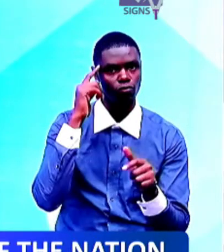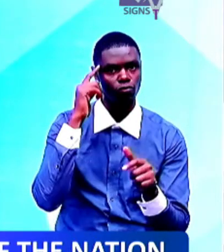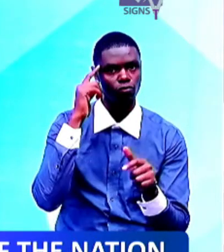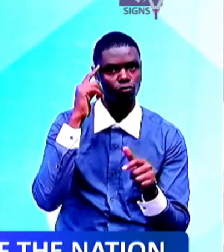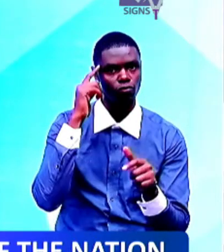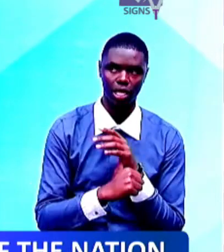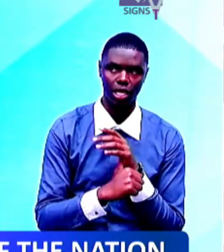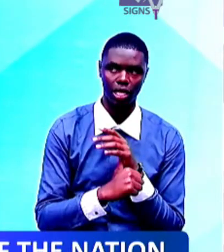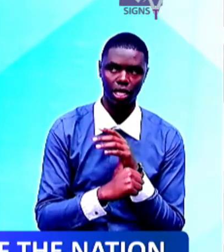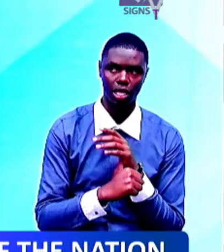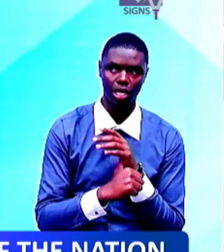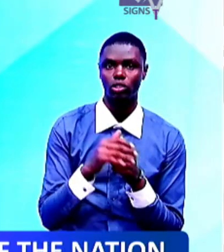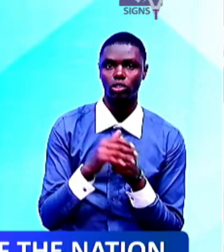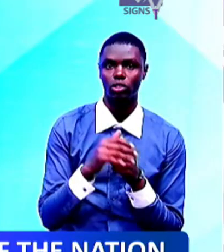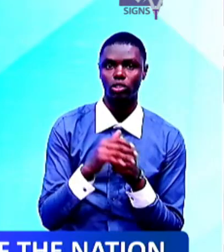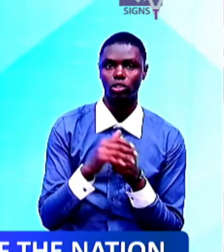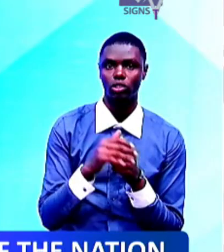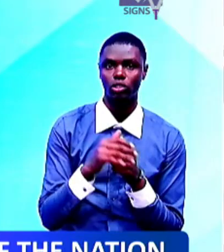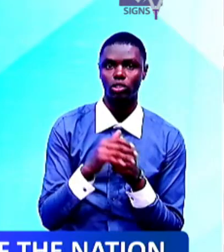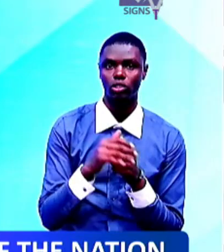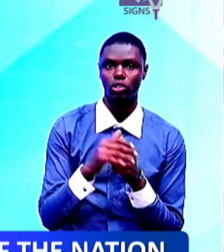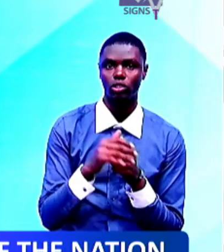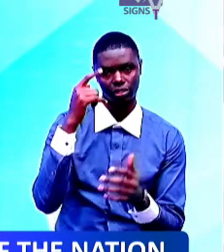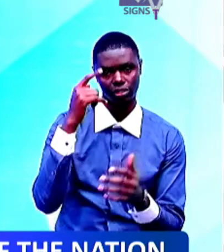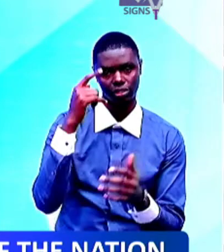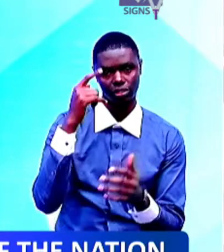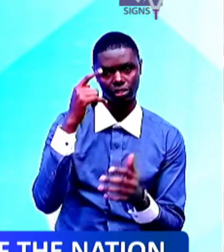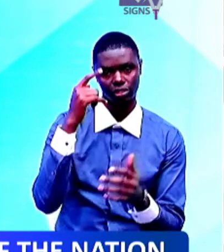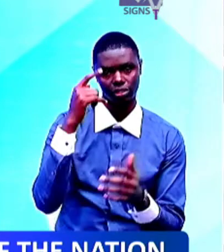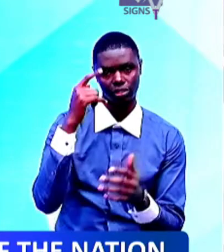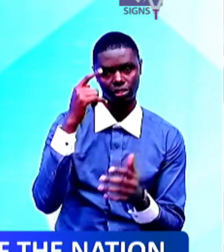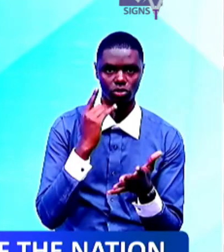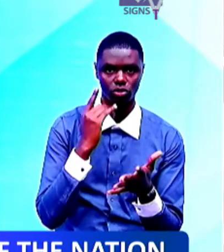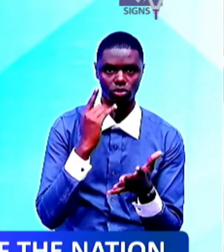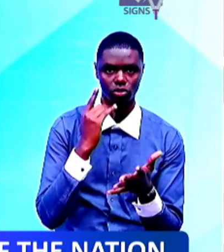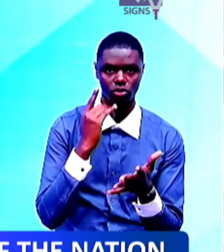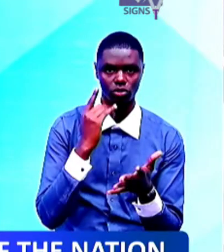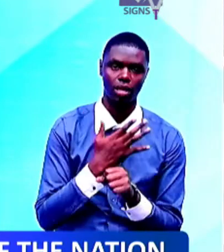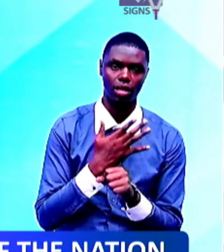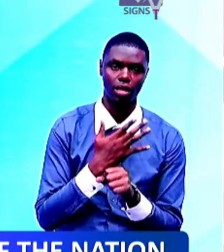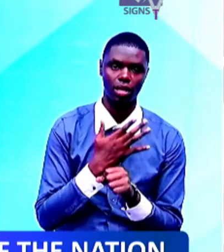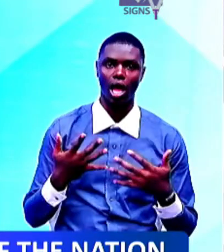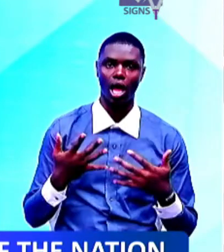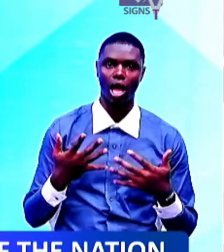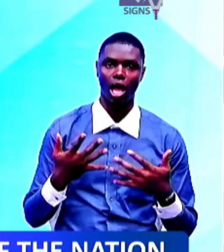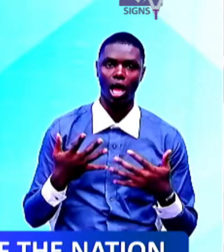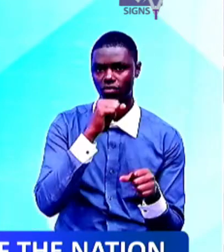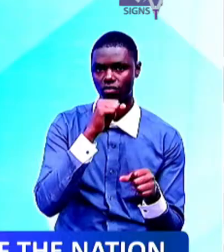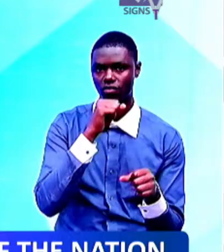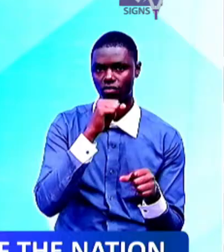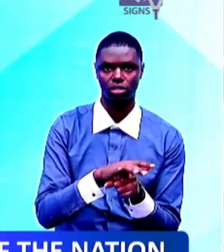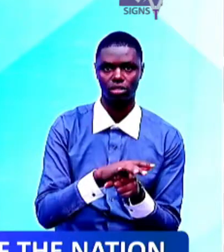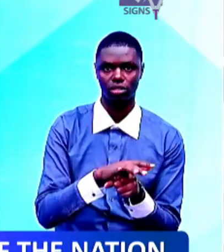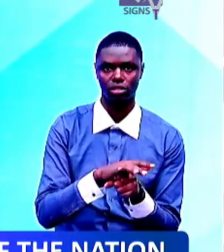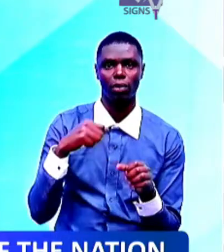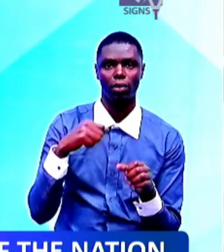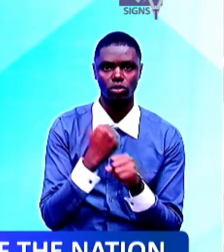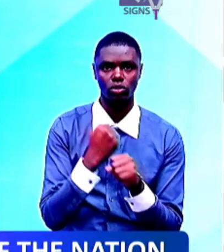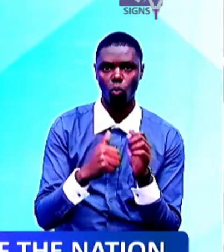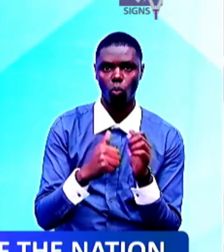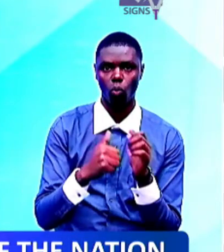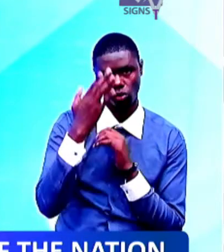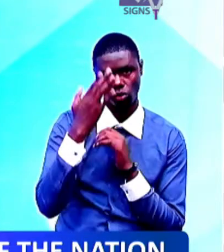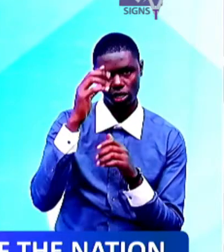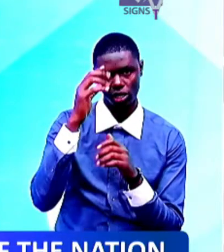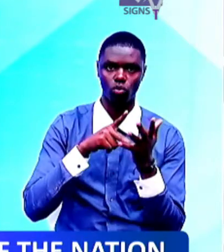where you're coming from. Plainly, that is plainly like that. All right. Because that is what will make young people have an assurance that you really have to work hard because it will pay